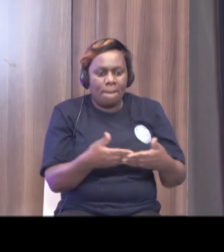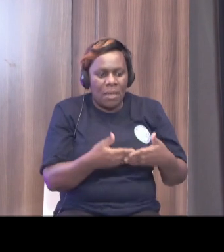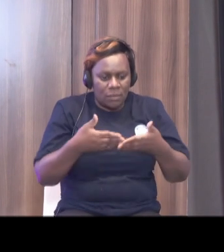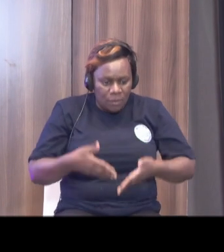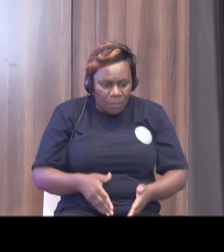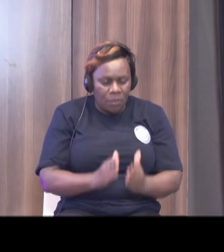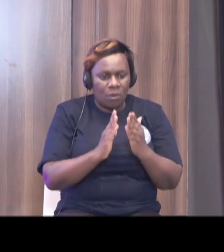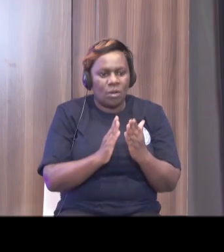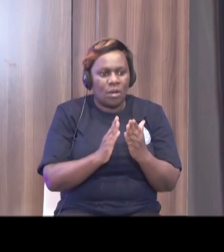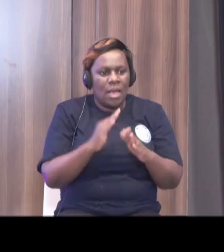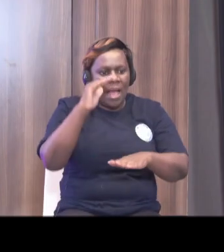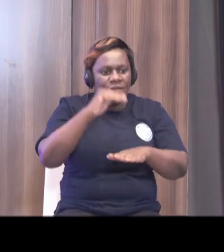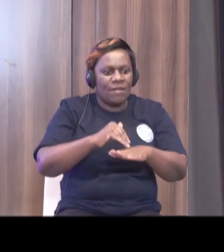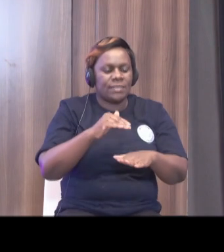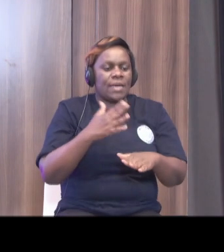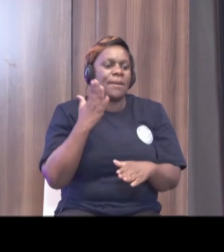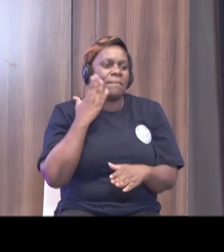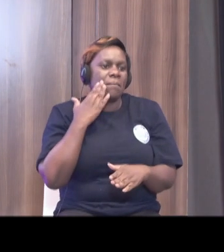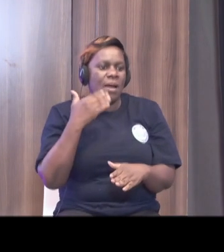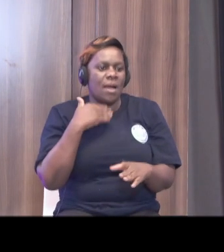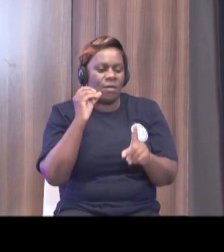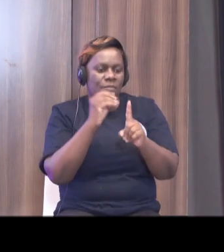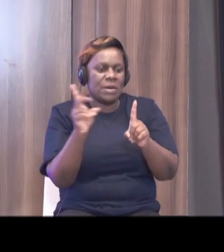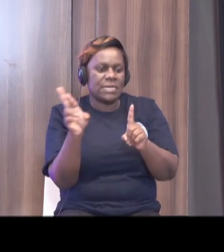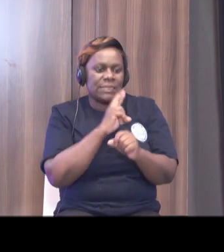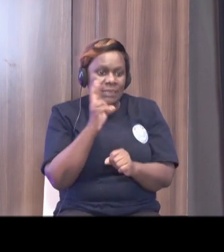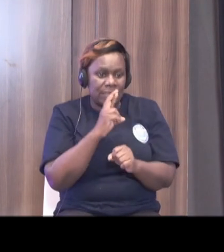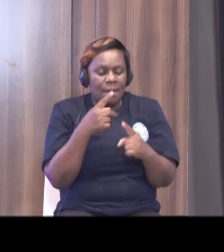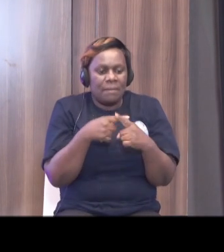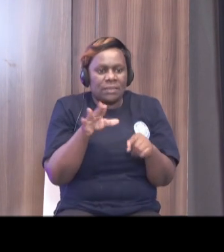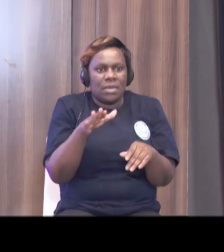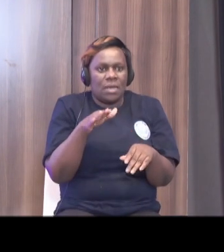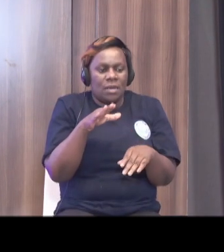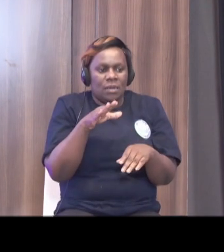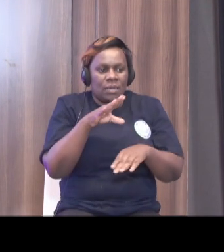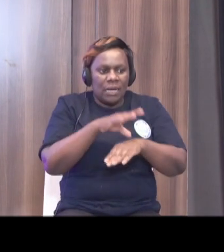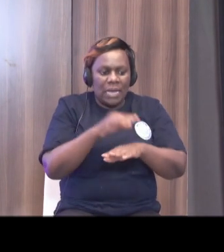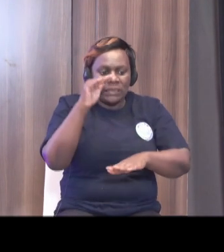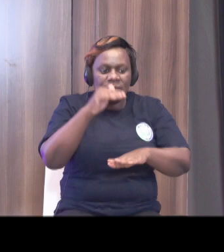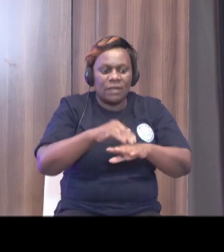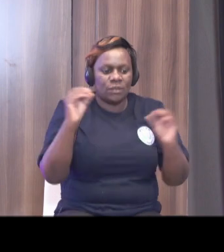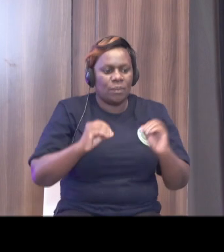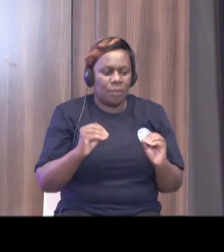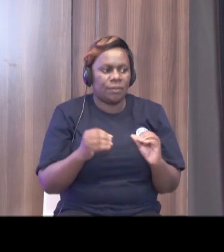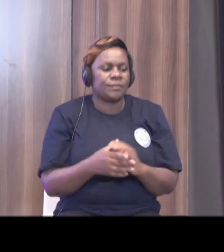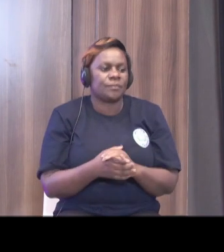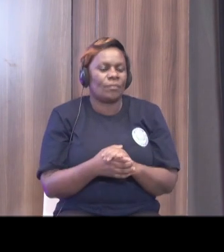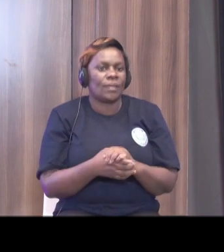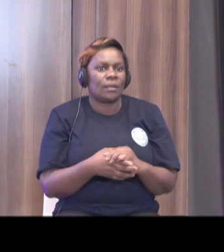to a colonized mother, so they had some exposure to group B strep, but they did not go on to get invasive group B strep